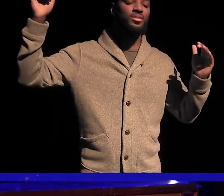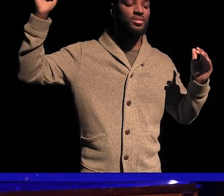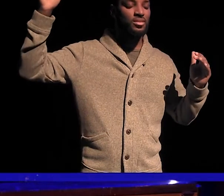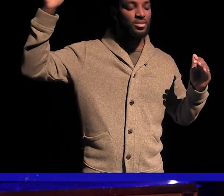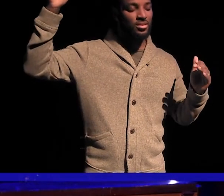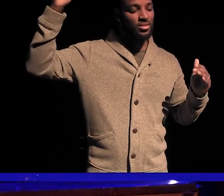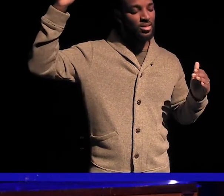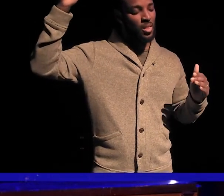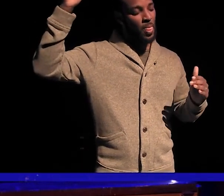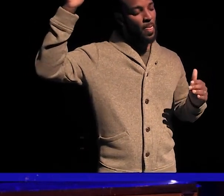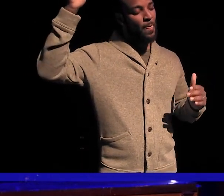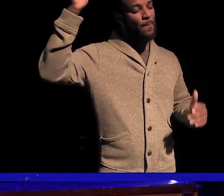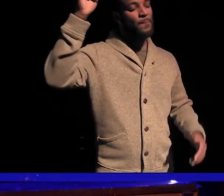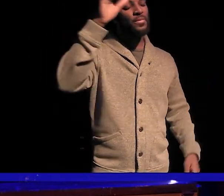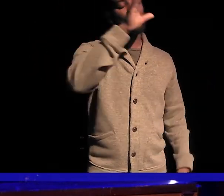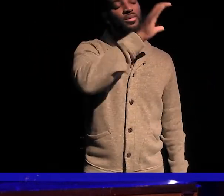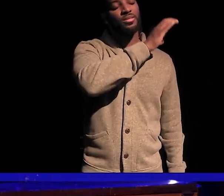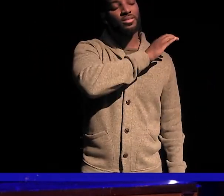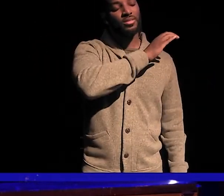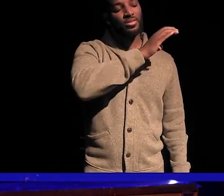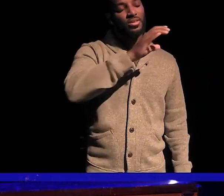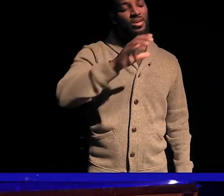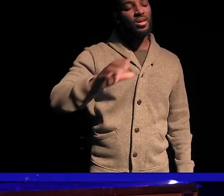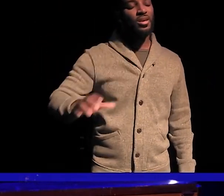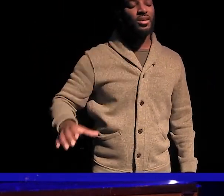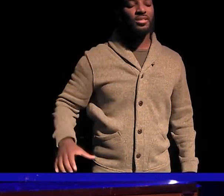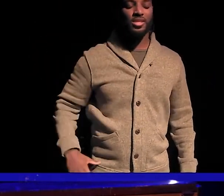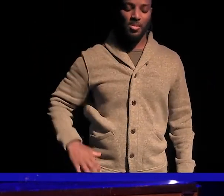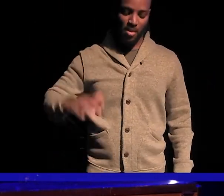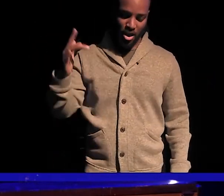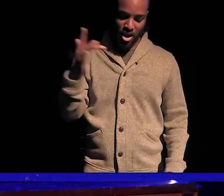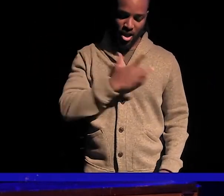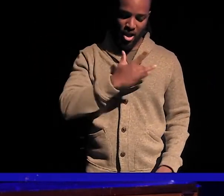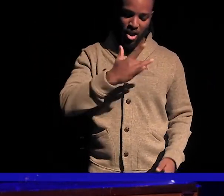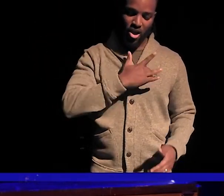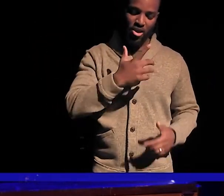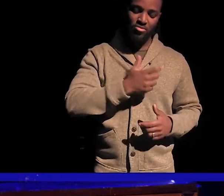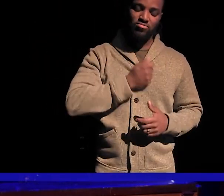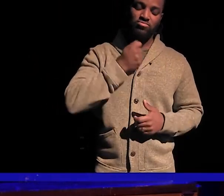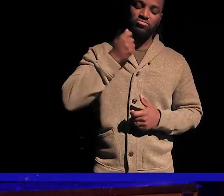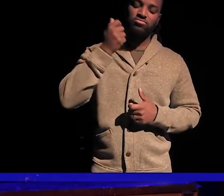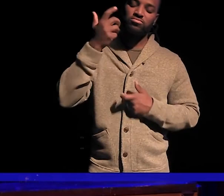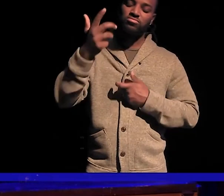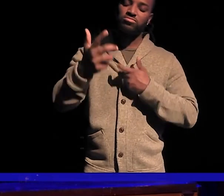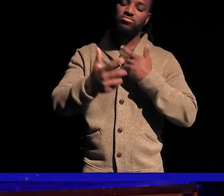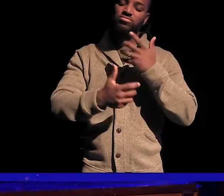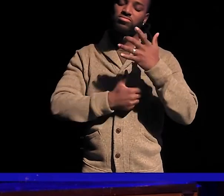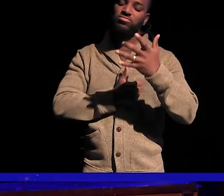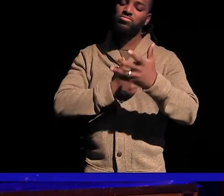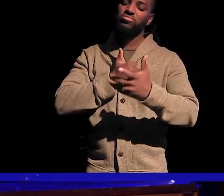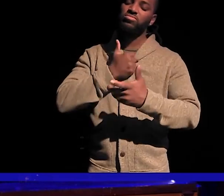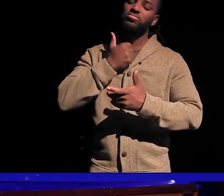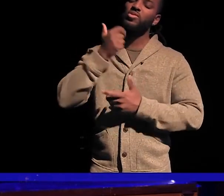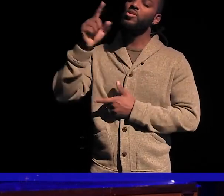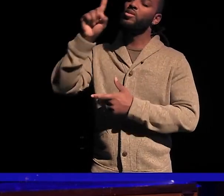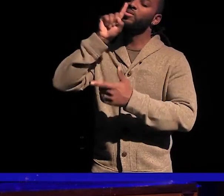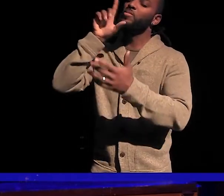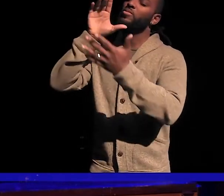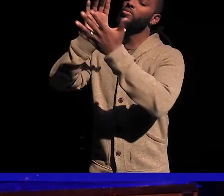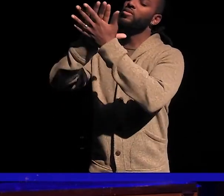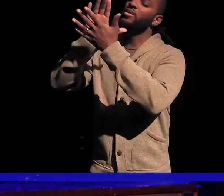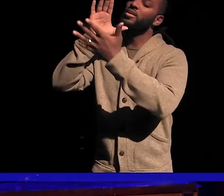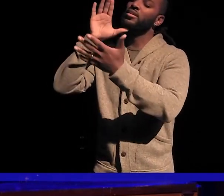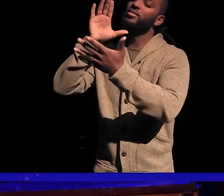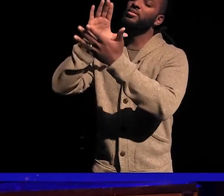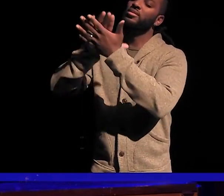fame, and the cry of my heart is to bring you praise from